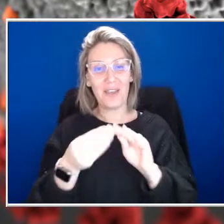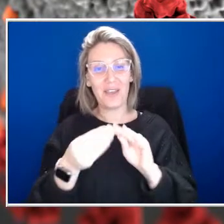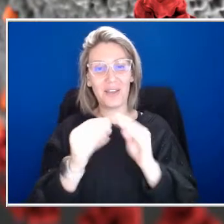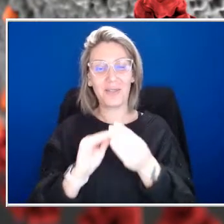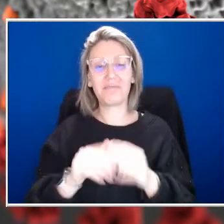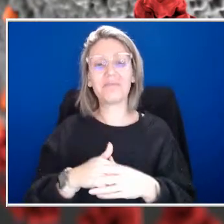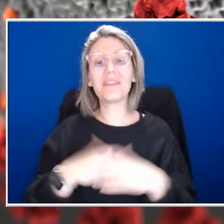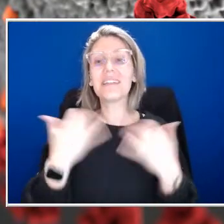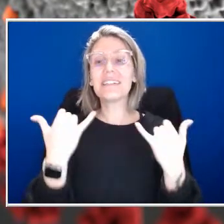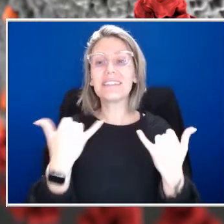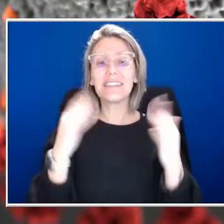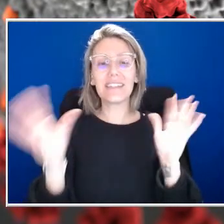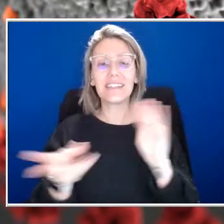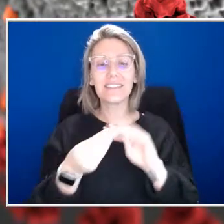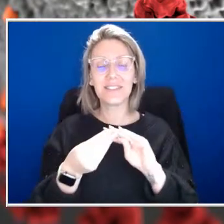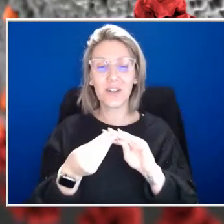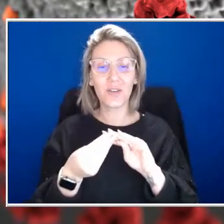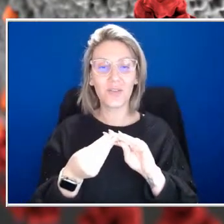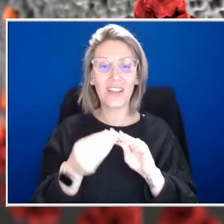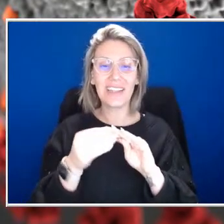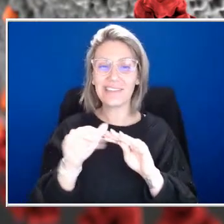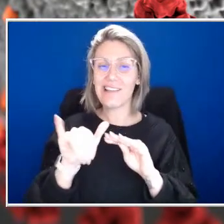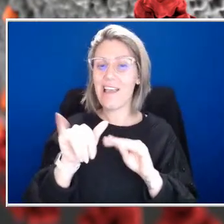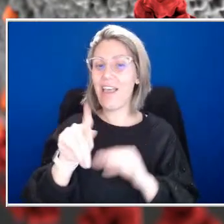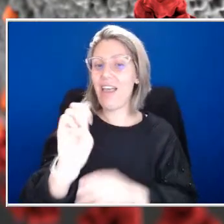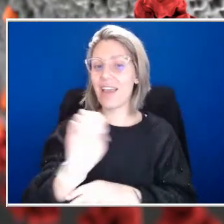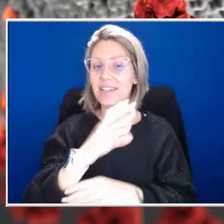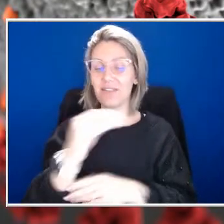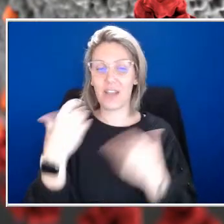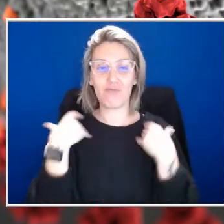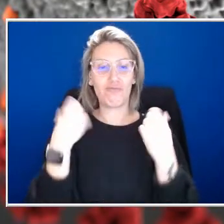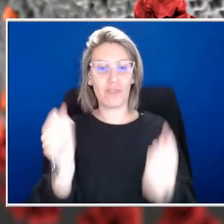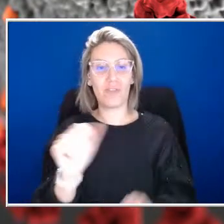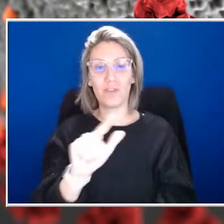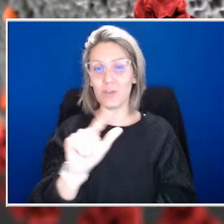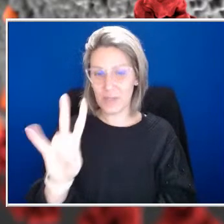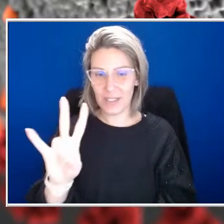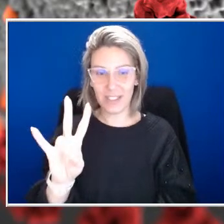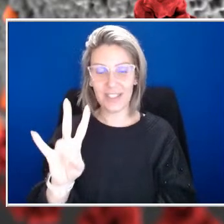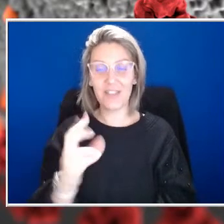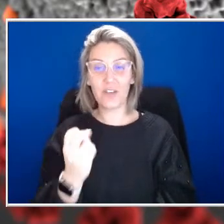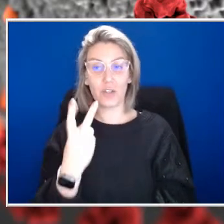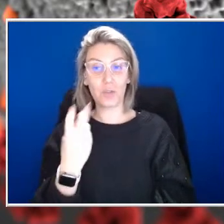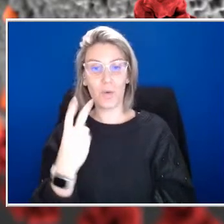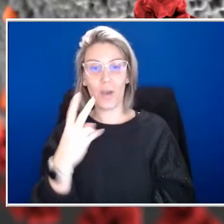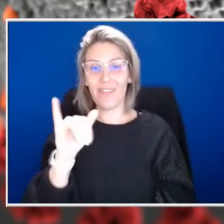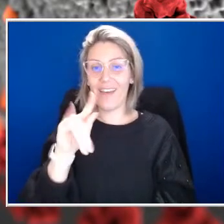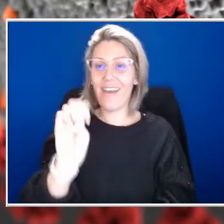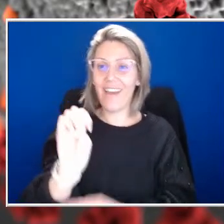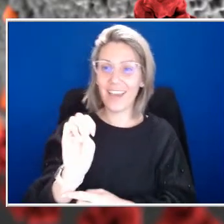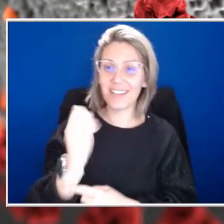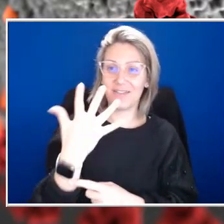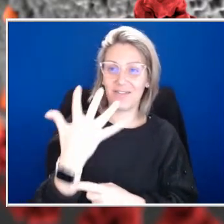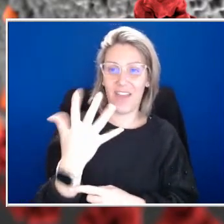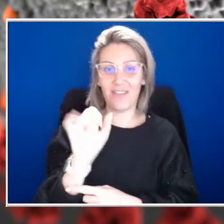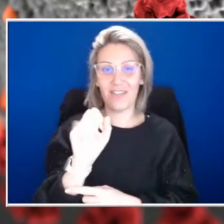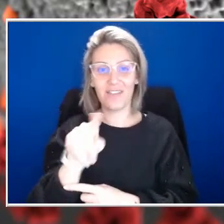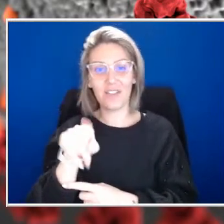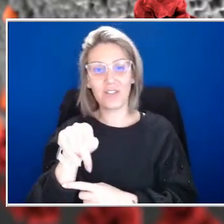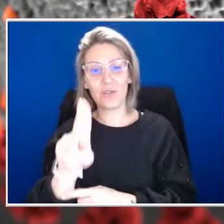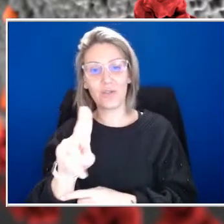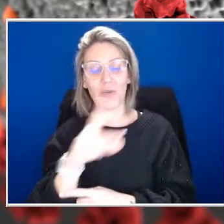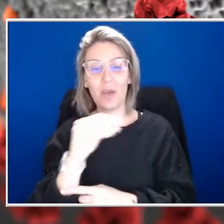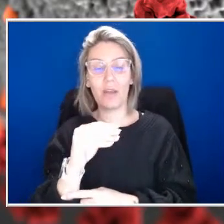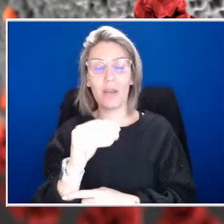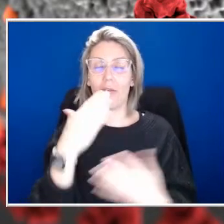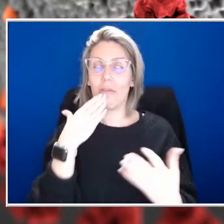have a total, and this is active and recovering, of 27. We have 12 active. We have 5 in the ICU, and thankfully we have 0